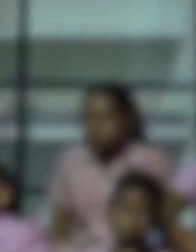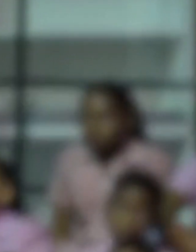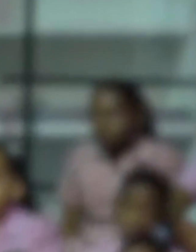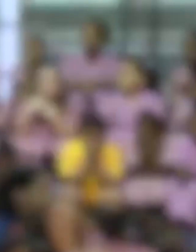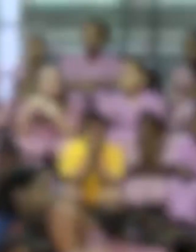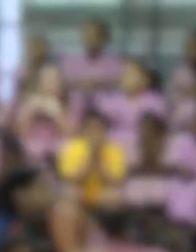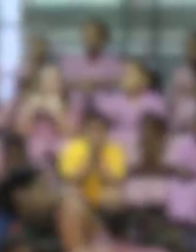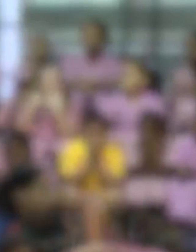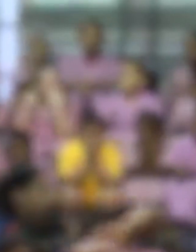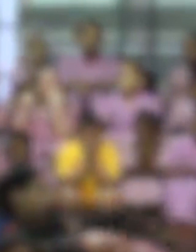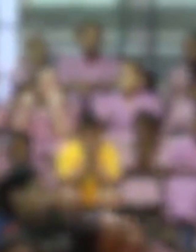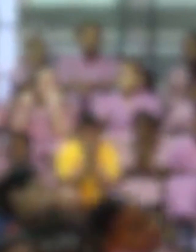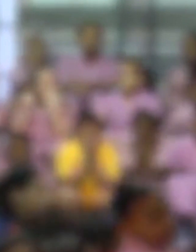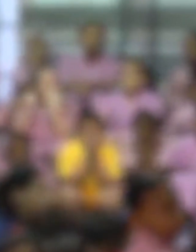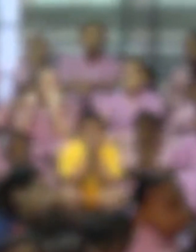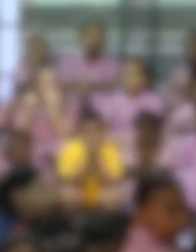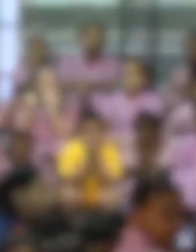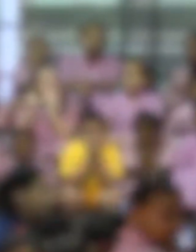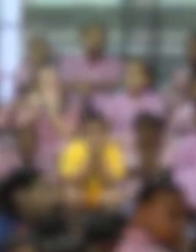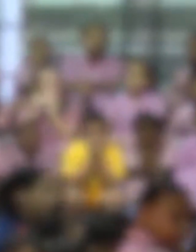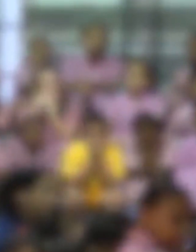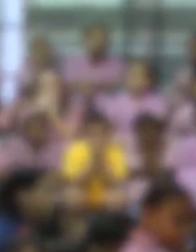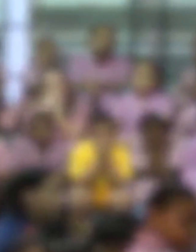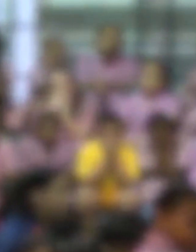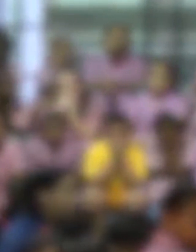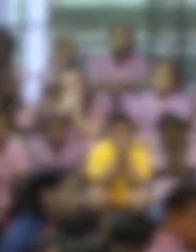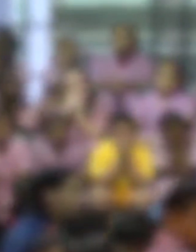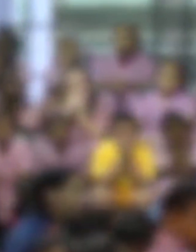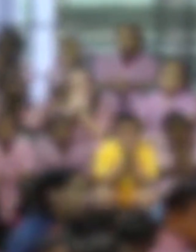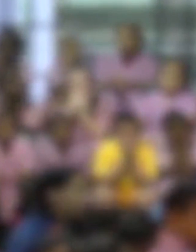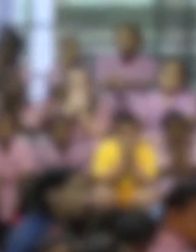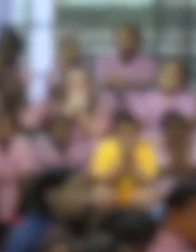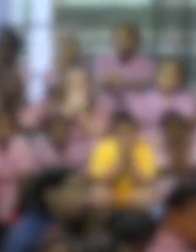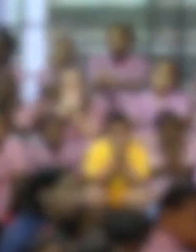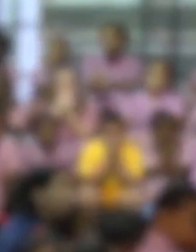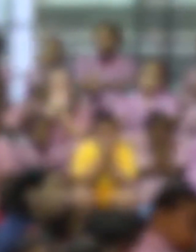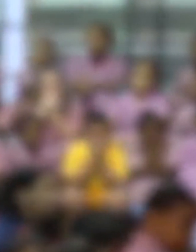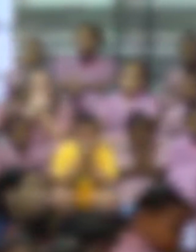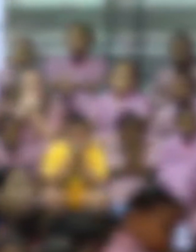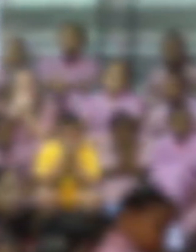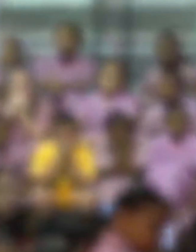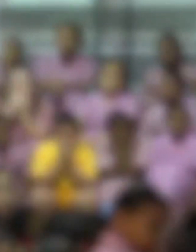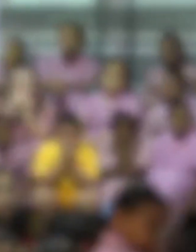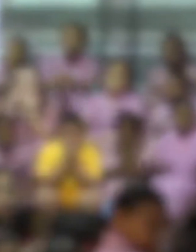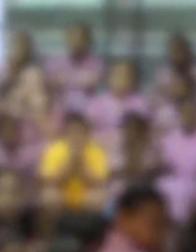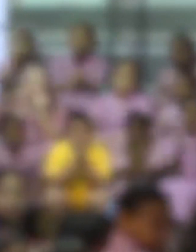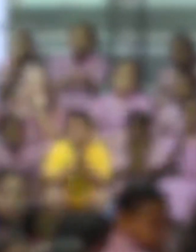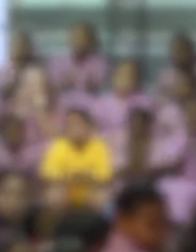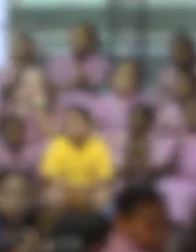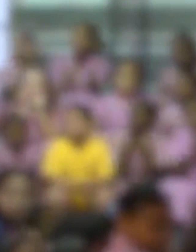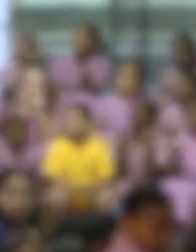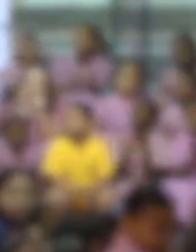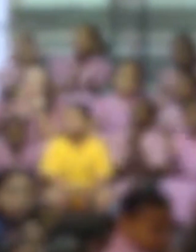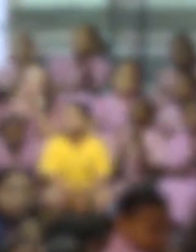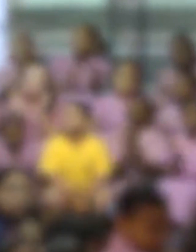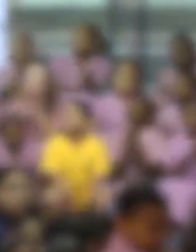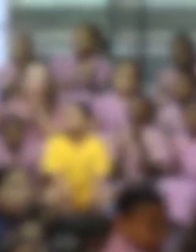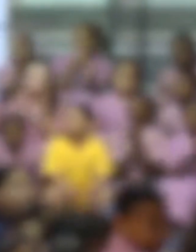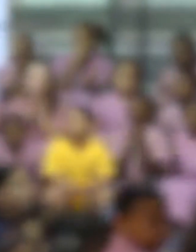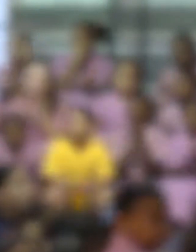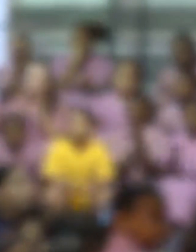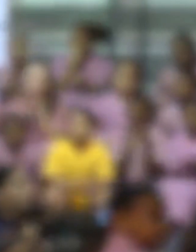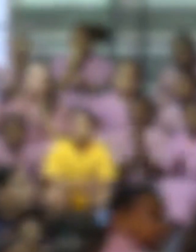style of socks, pants, skirts, shirts, blouses, belts, undershirts, and required PE kit. But let's take a look now at the list of dress